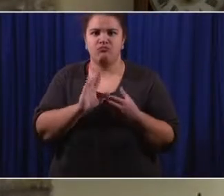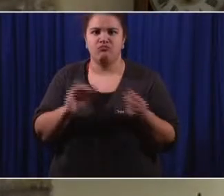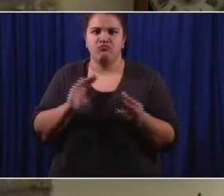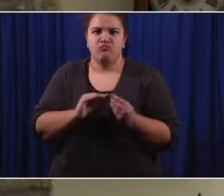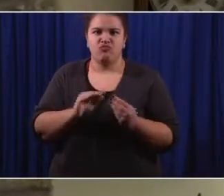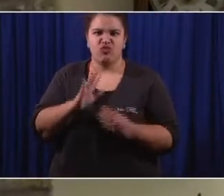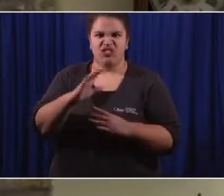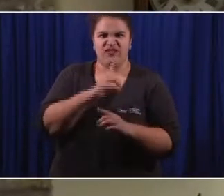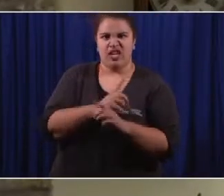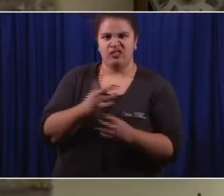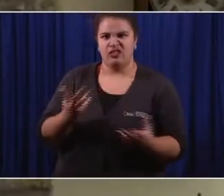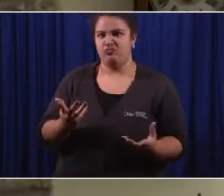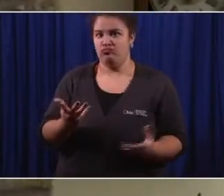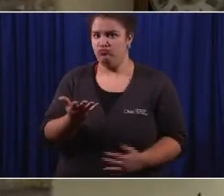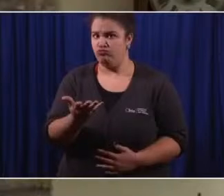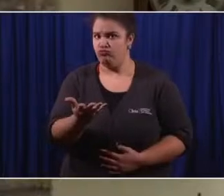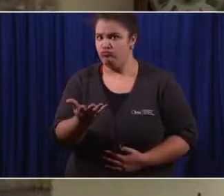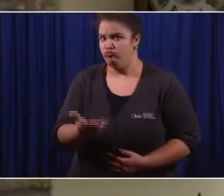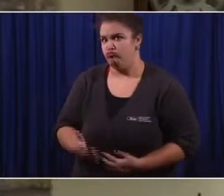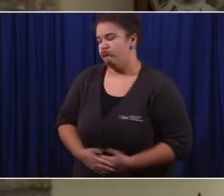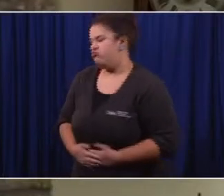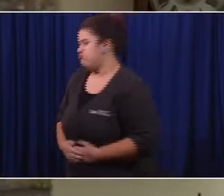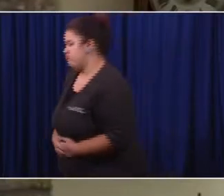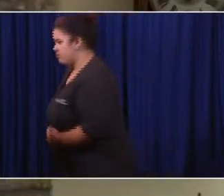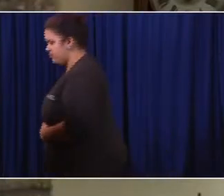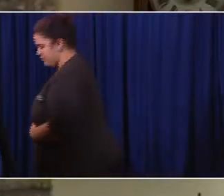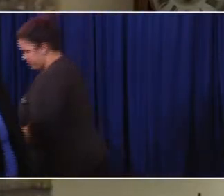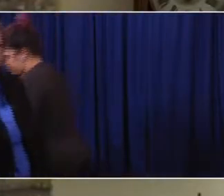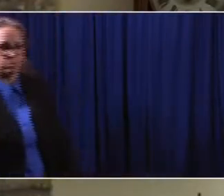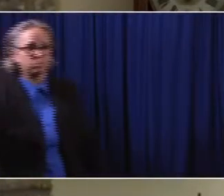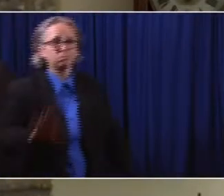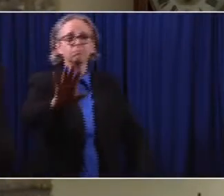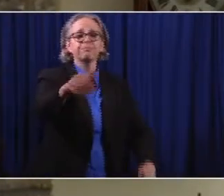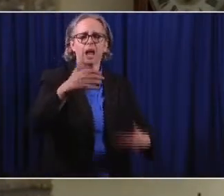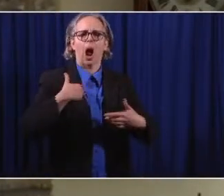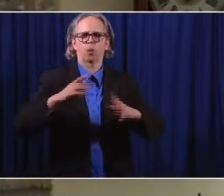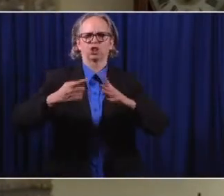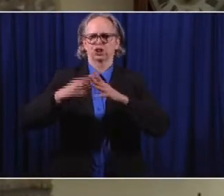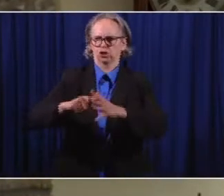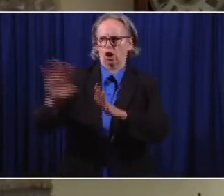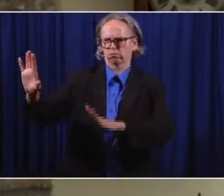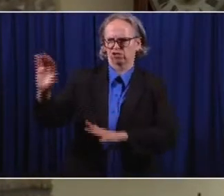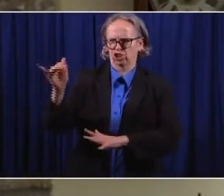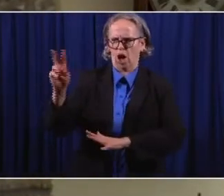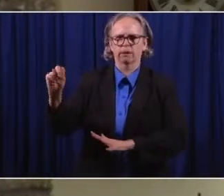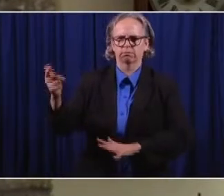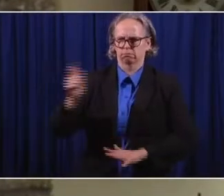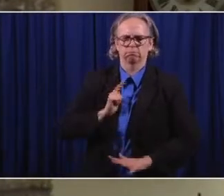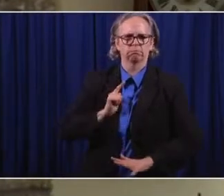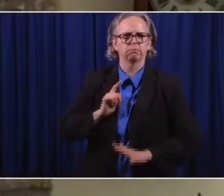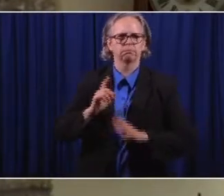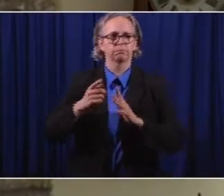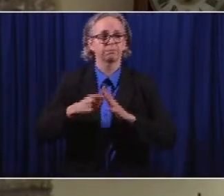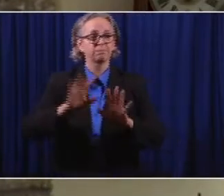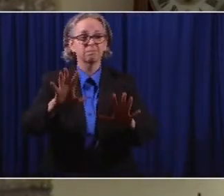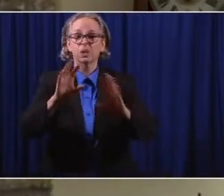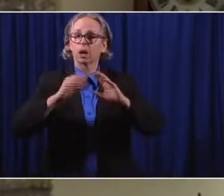Well, I'll start. Look, we've made it very clear that if you're exercising your